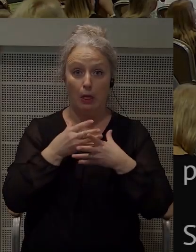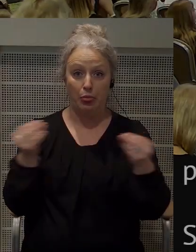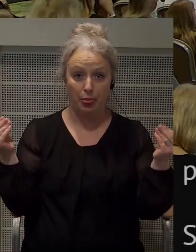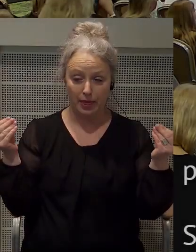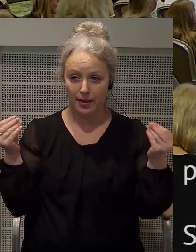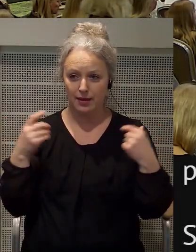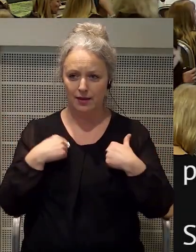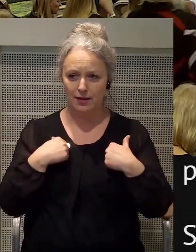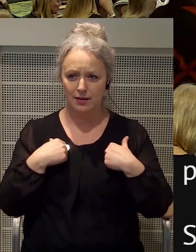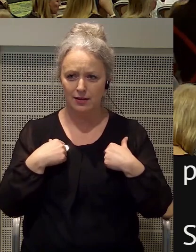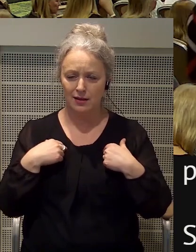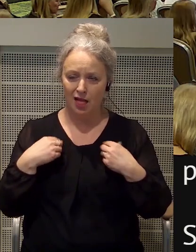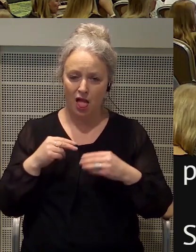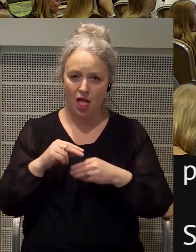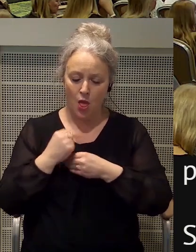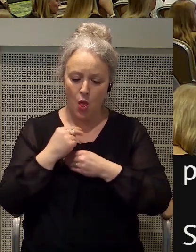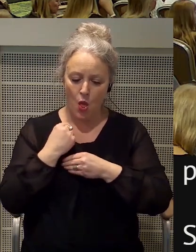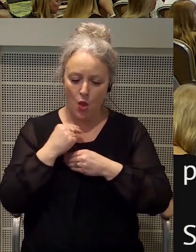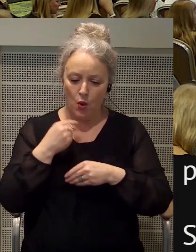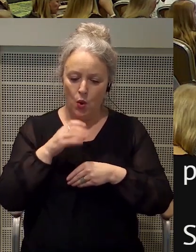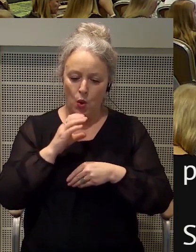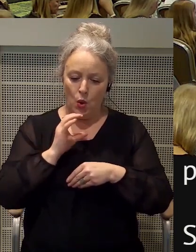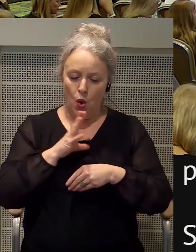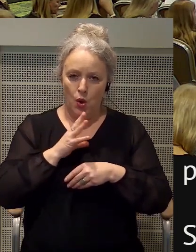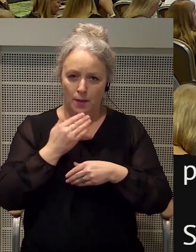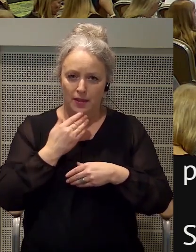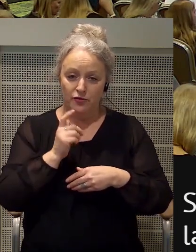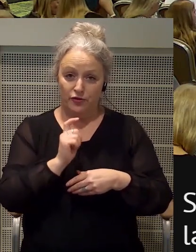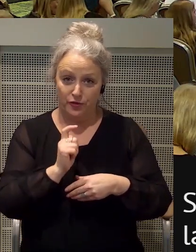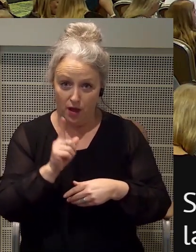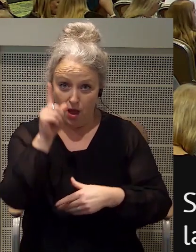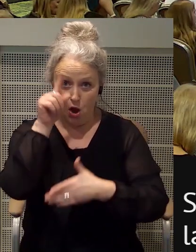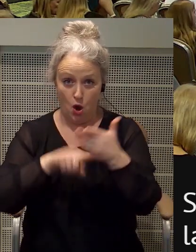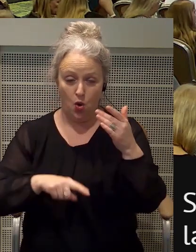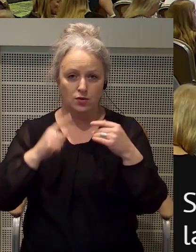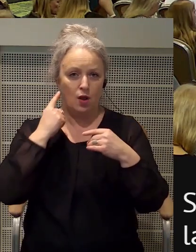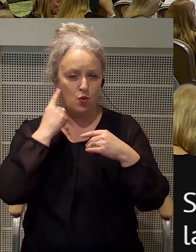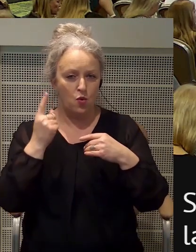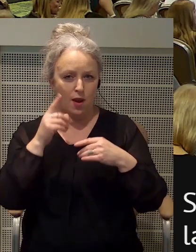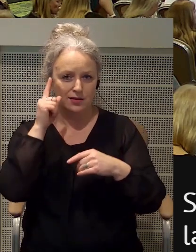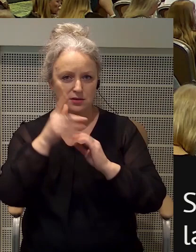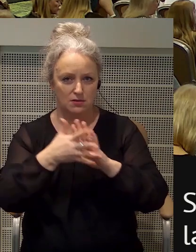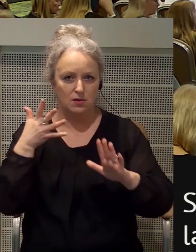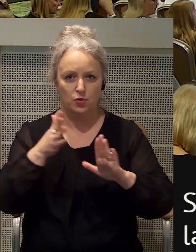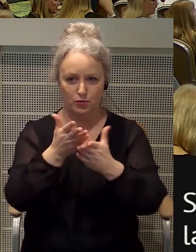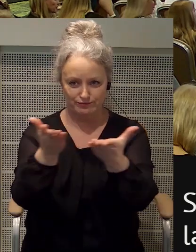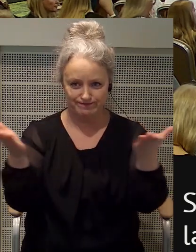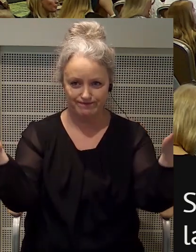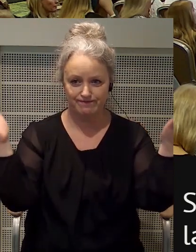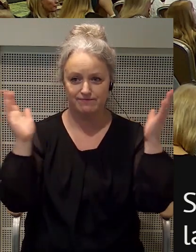Hello, and I'm sorry. I've lost my voice a little bit. I did everything I could, so I